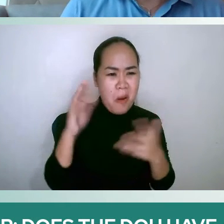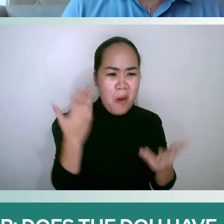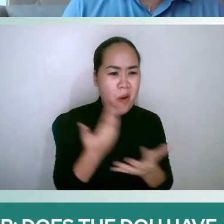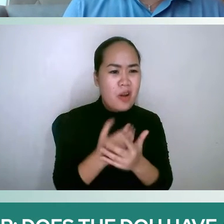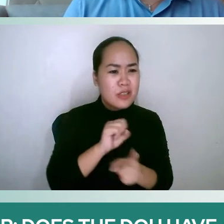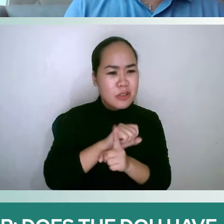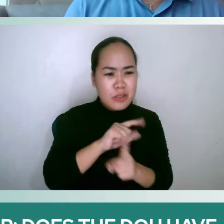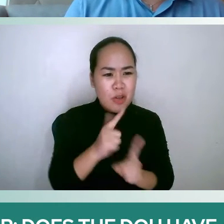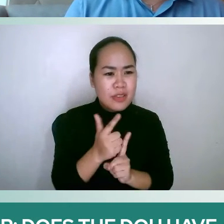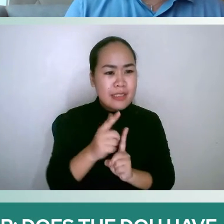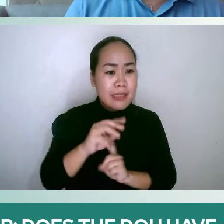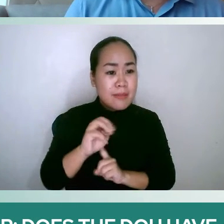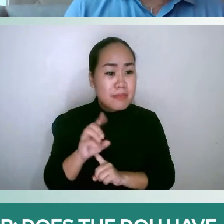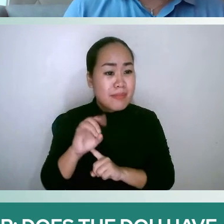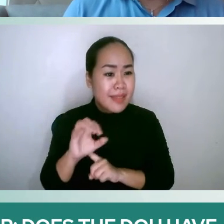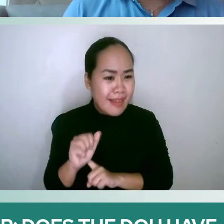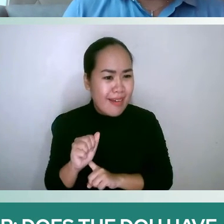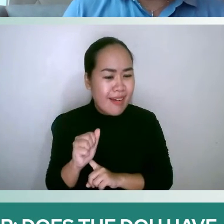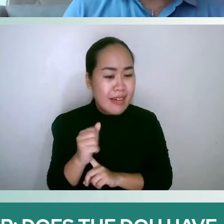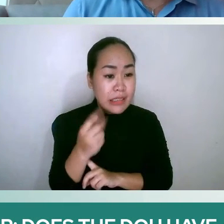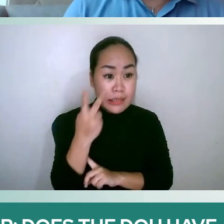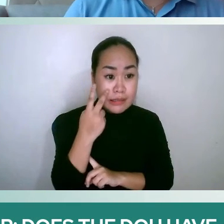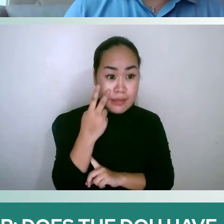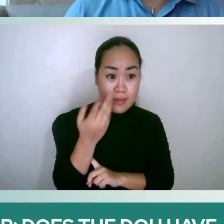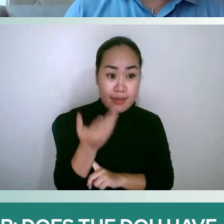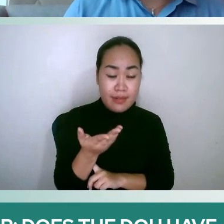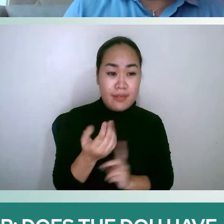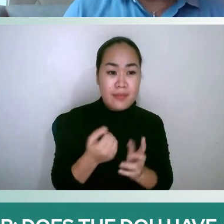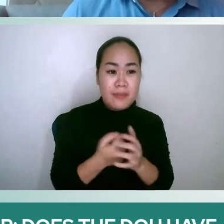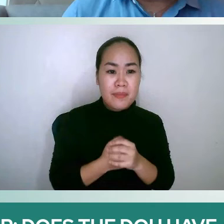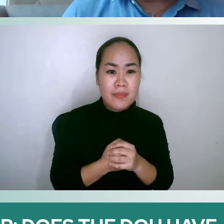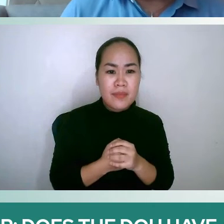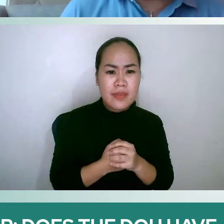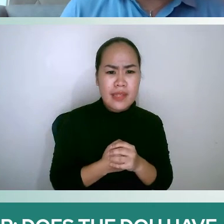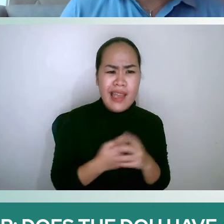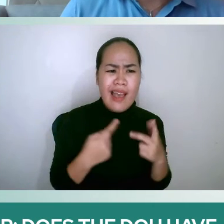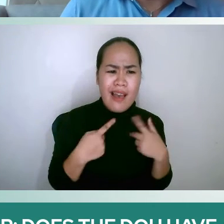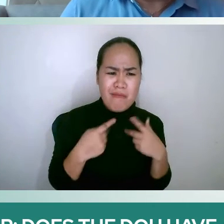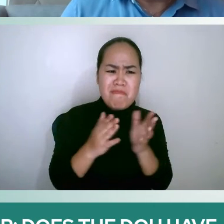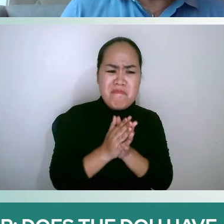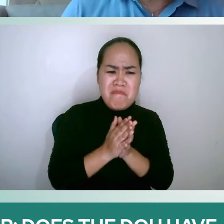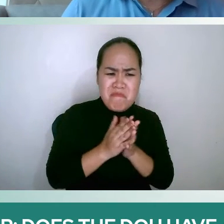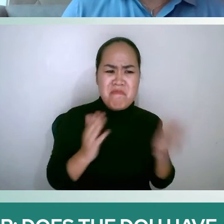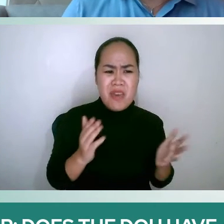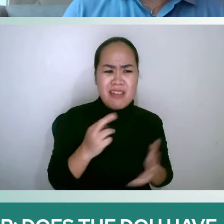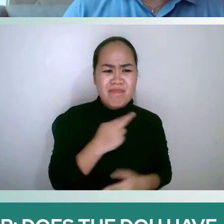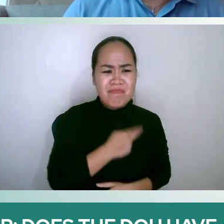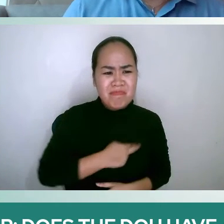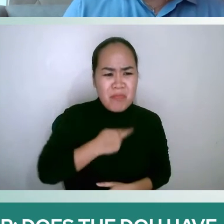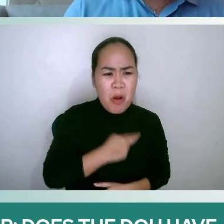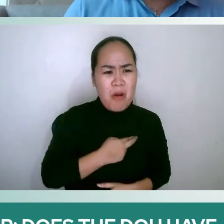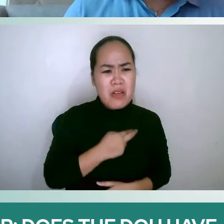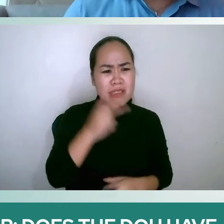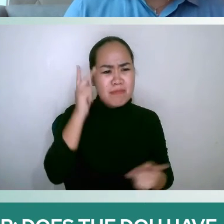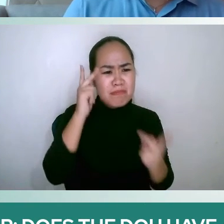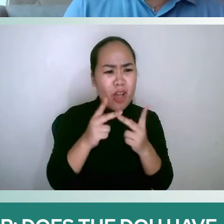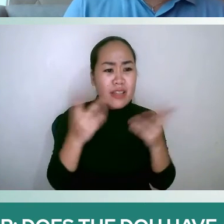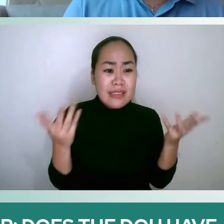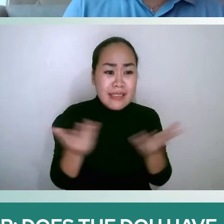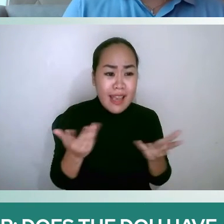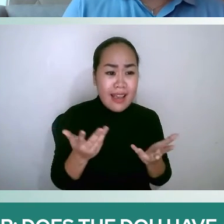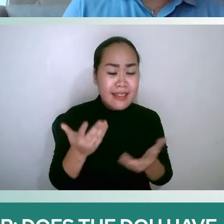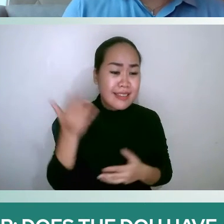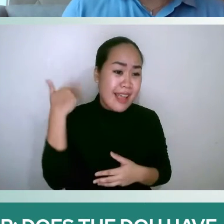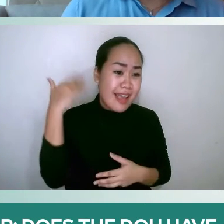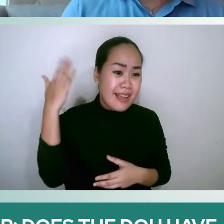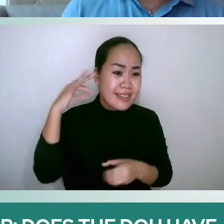media. You see, it has a big role in the election. So we need to use it